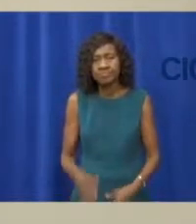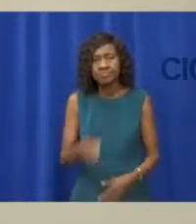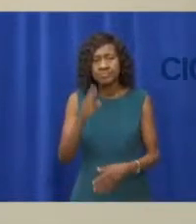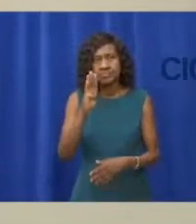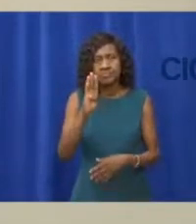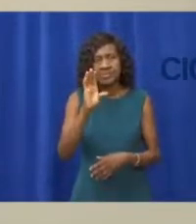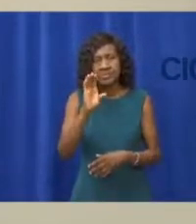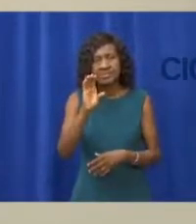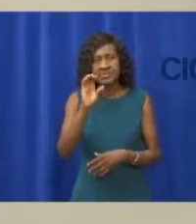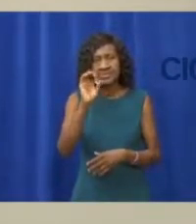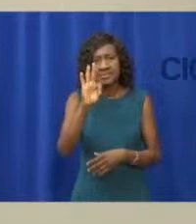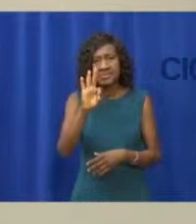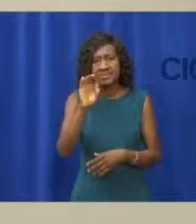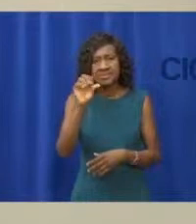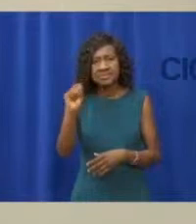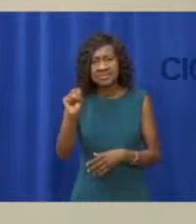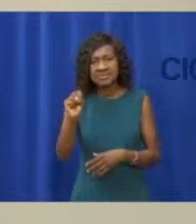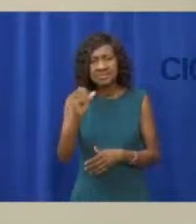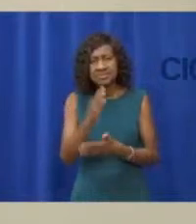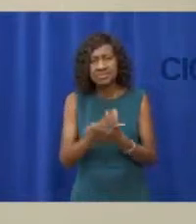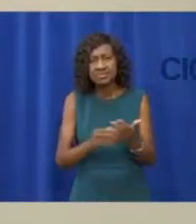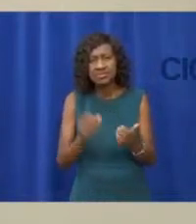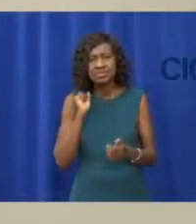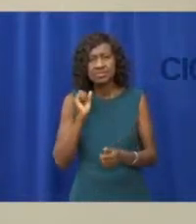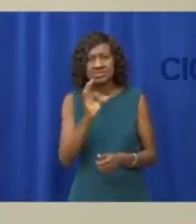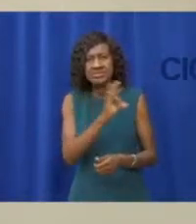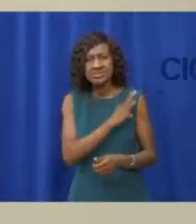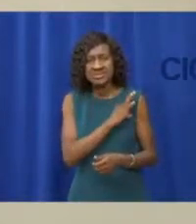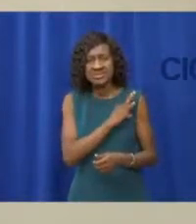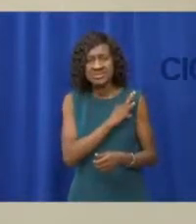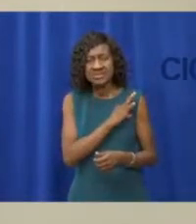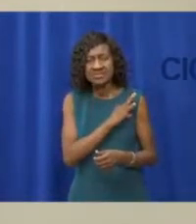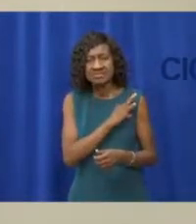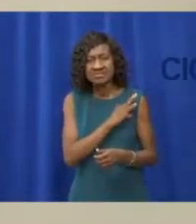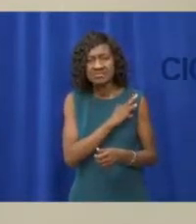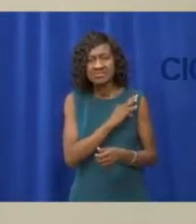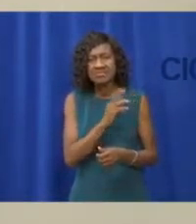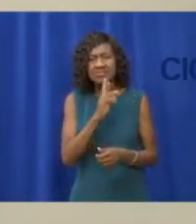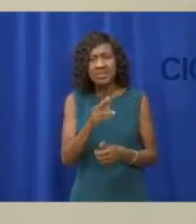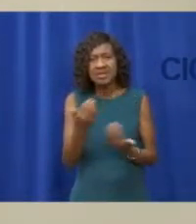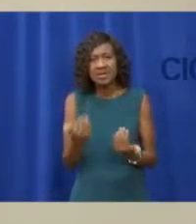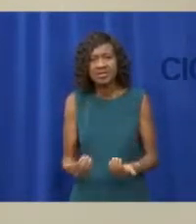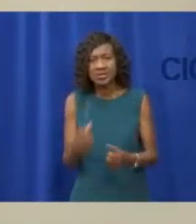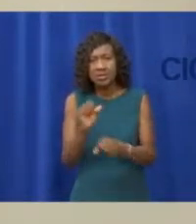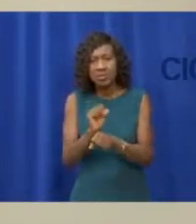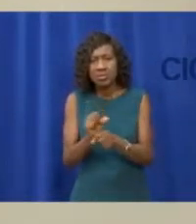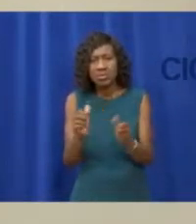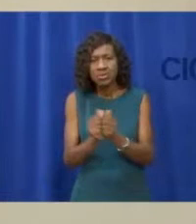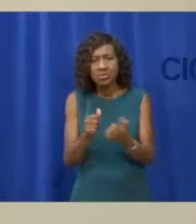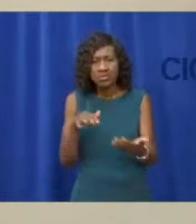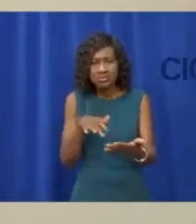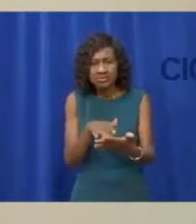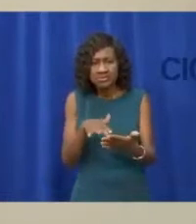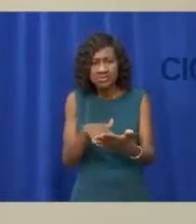DCFS, some of their staff have been redeployed to work with the students who are currently quarantined.